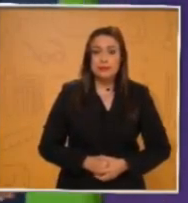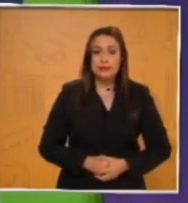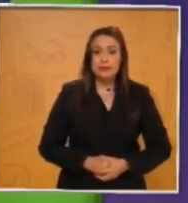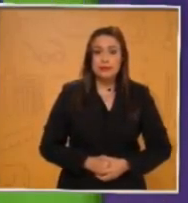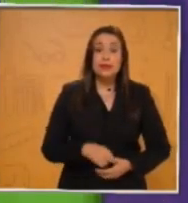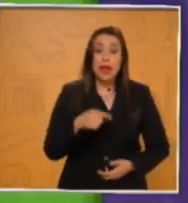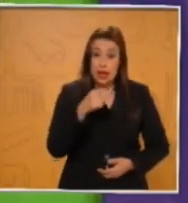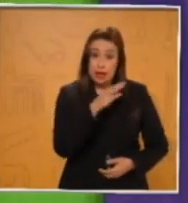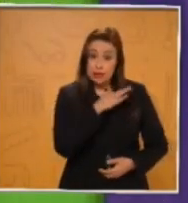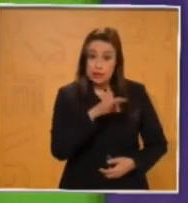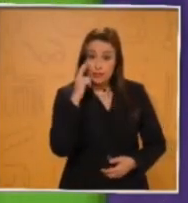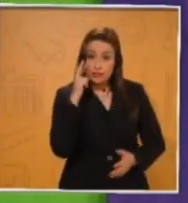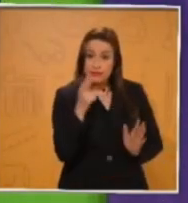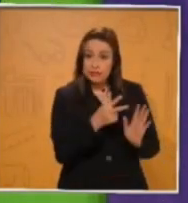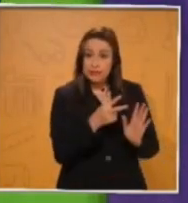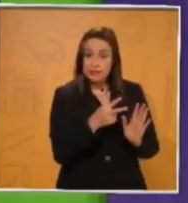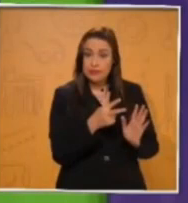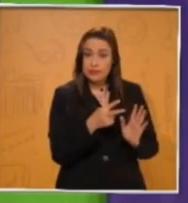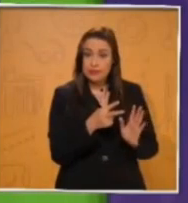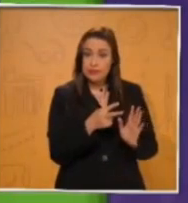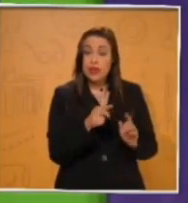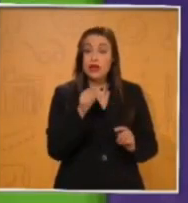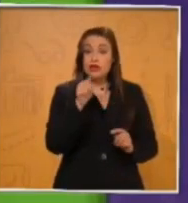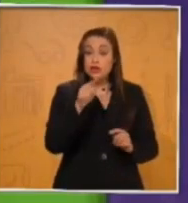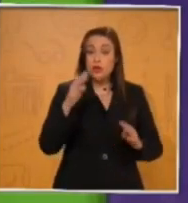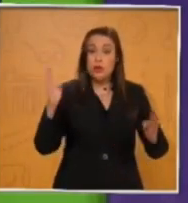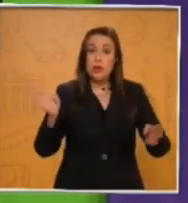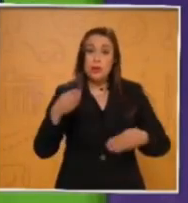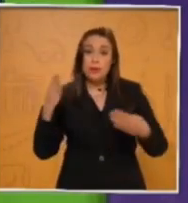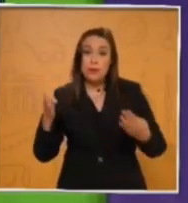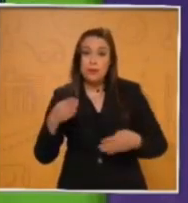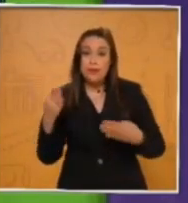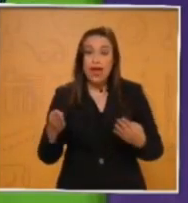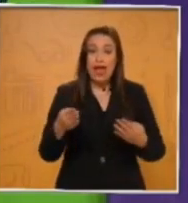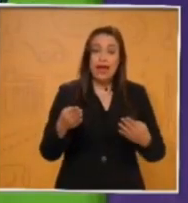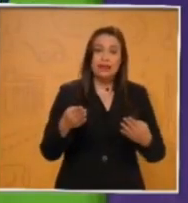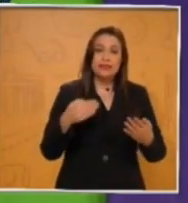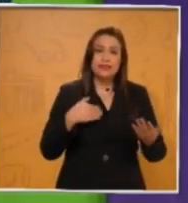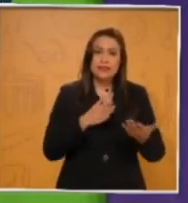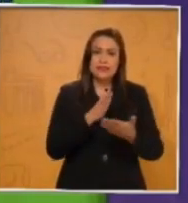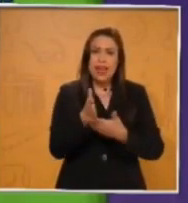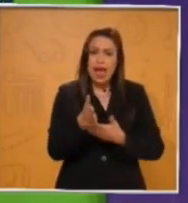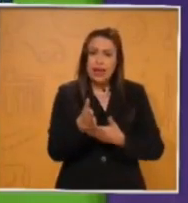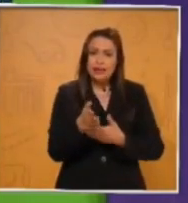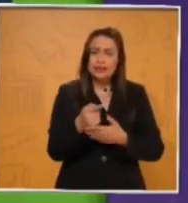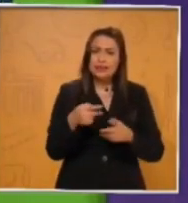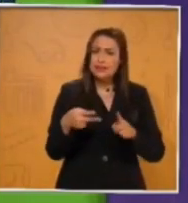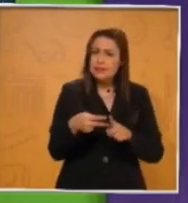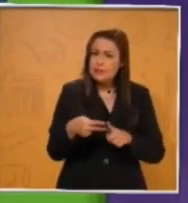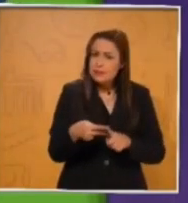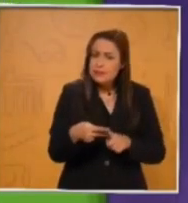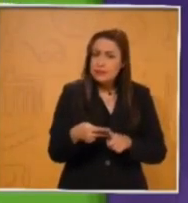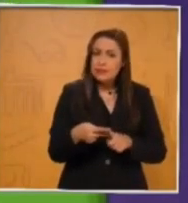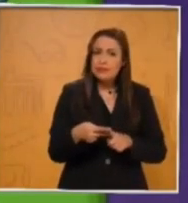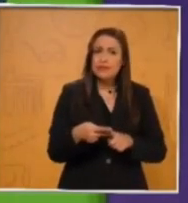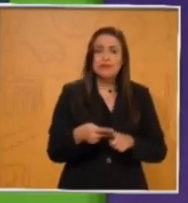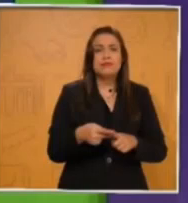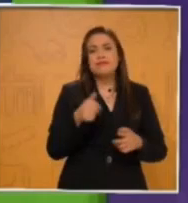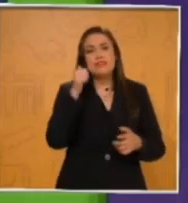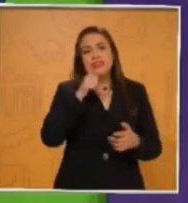we can see you dance at the party. This is very common for you, okay? Every time that